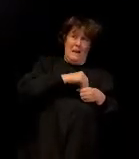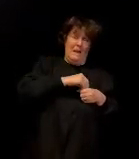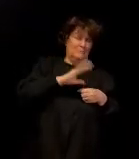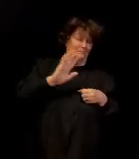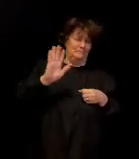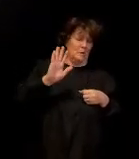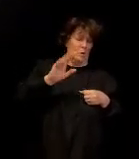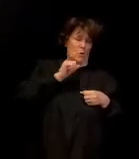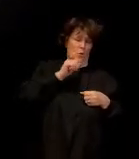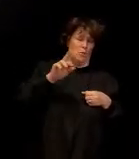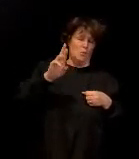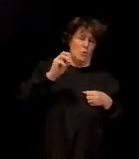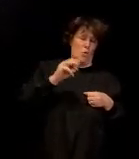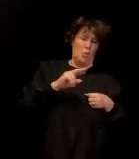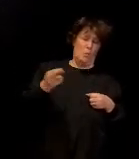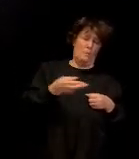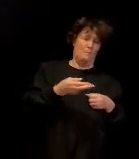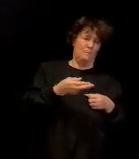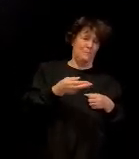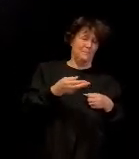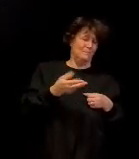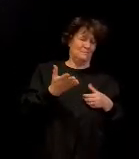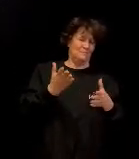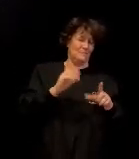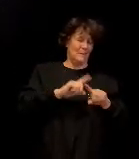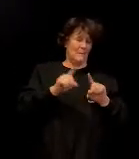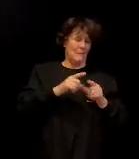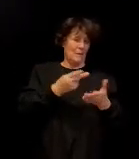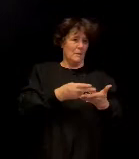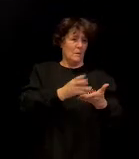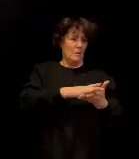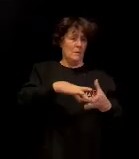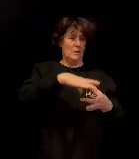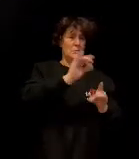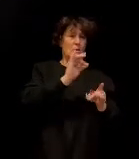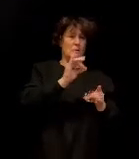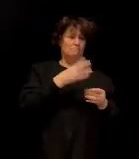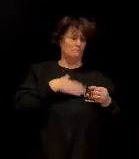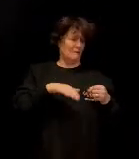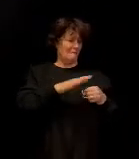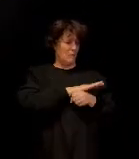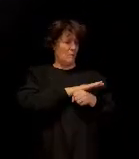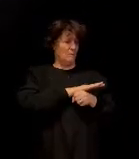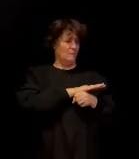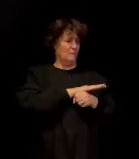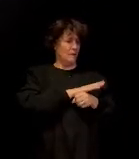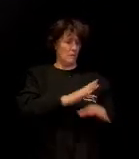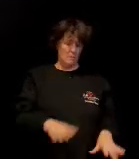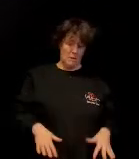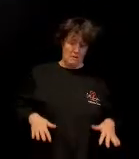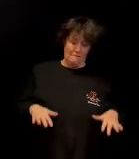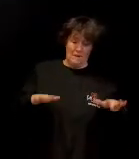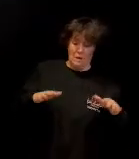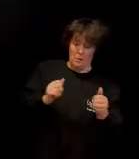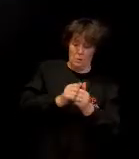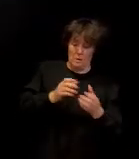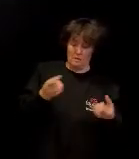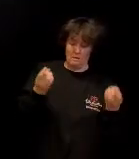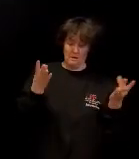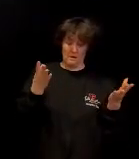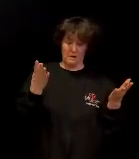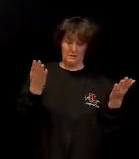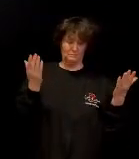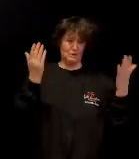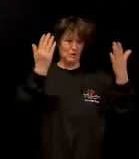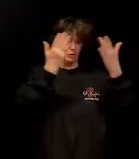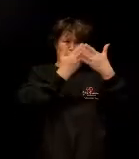It's our understandings. Before Christ were dark. But when you flood something with light, there is no more